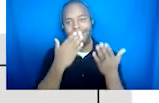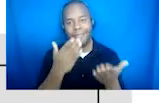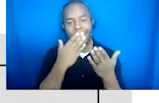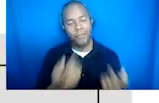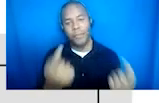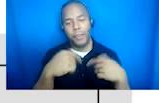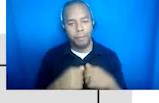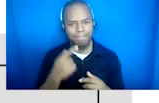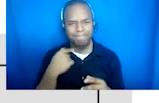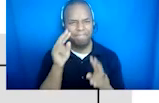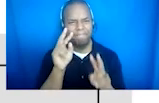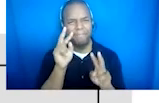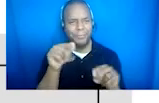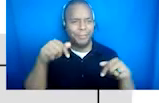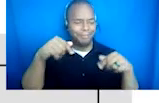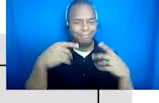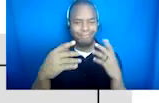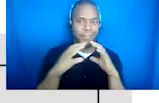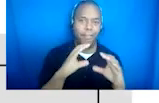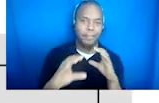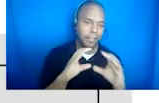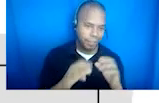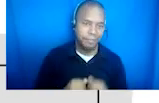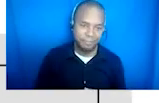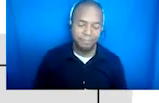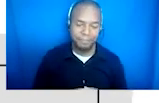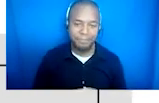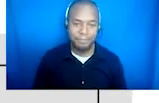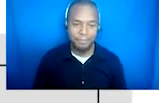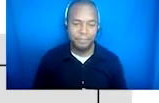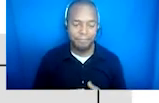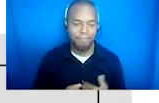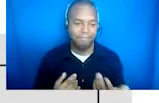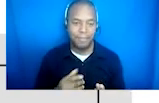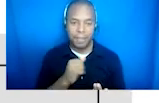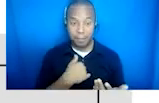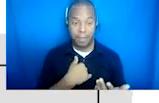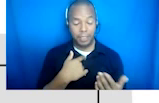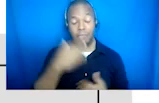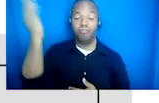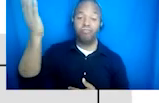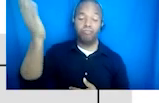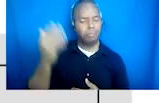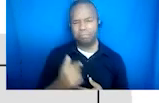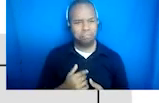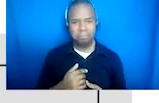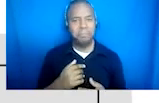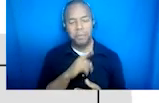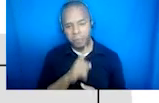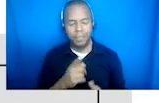I'm looking forward to this conversation that we're going to have, because it's not me just presenting, because there's a lot of pieces